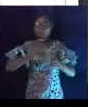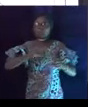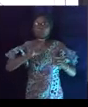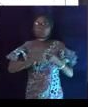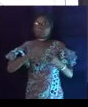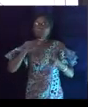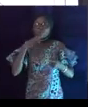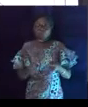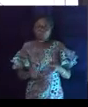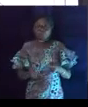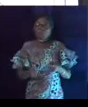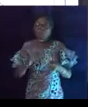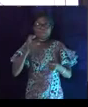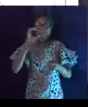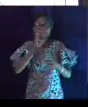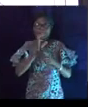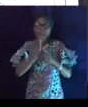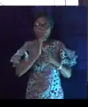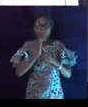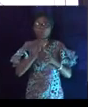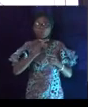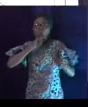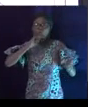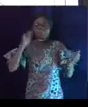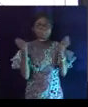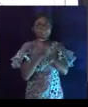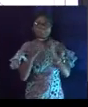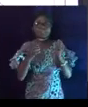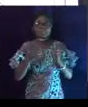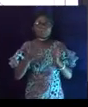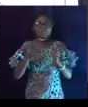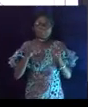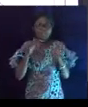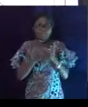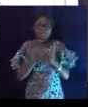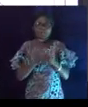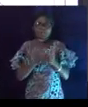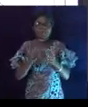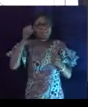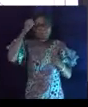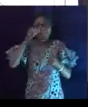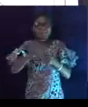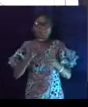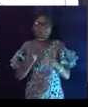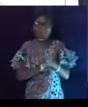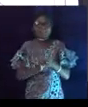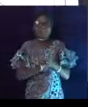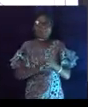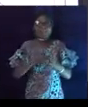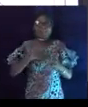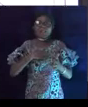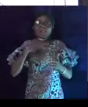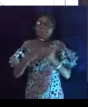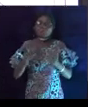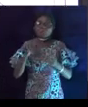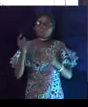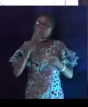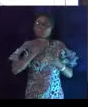going forth. You know, if your motor car moves forward, you're going to get back to the starting point, it has to reverse. So we'll do the same